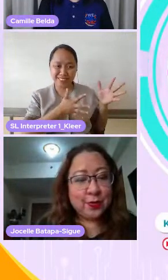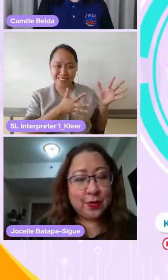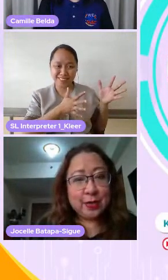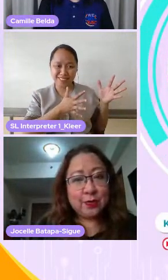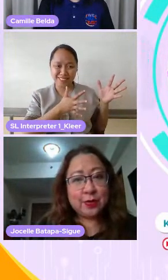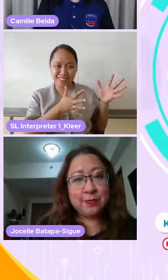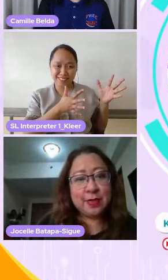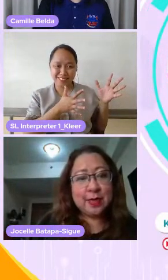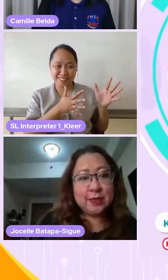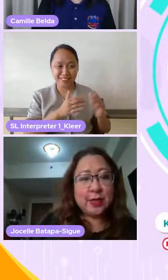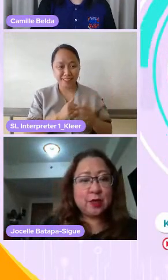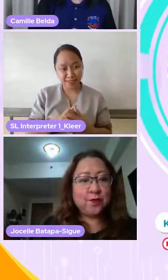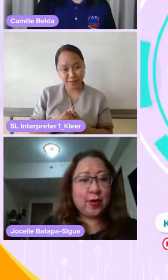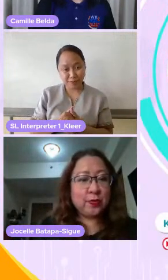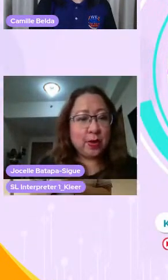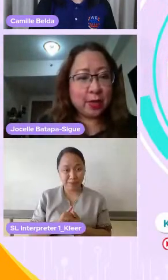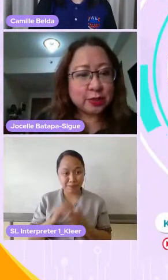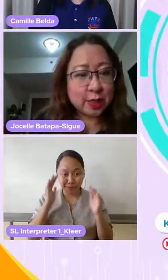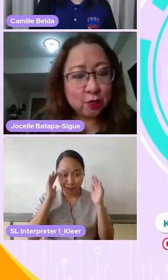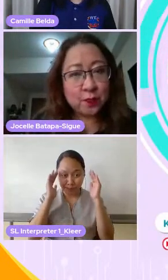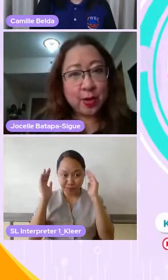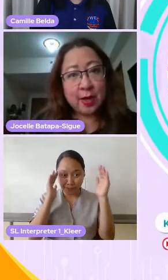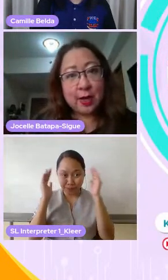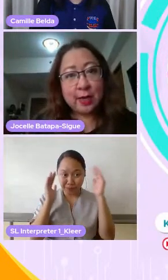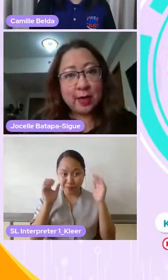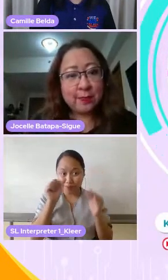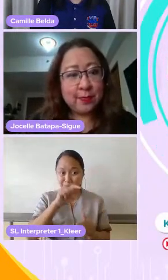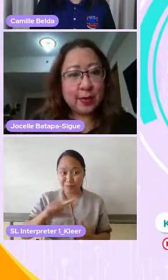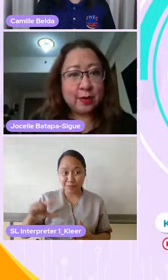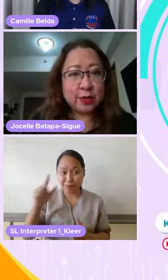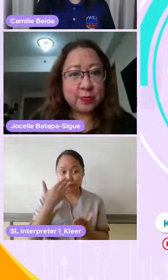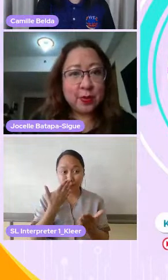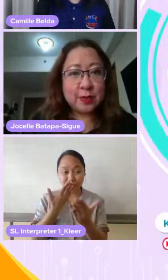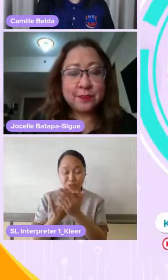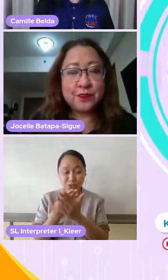Hello, hello Camille. Thank you very much. Good afternoon, Attorney.